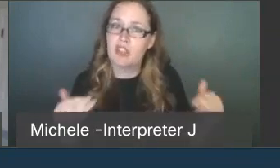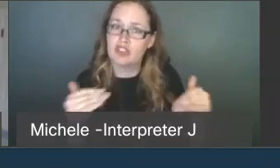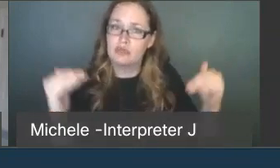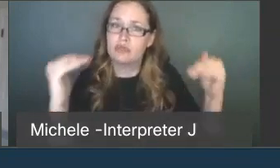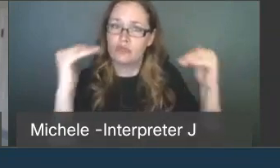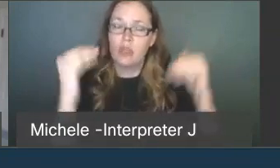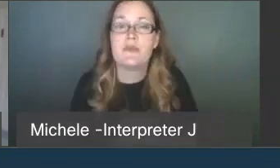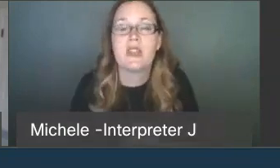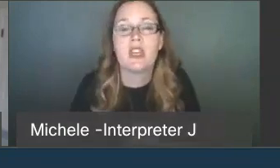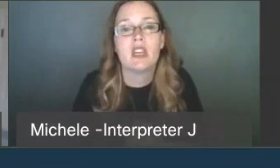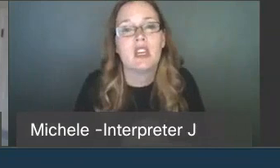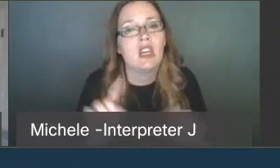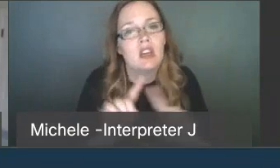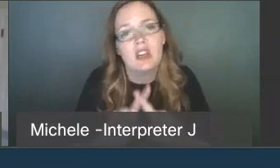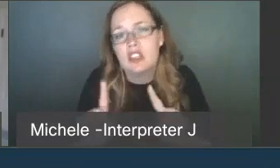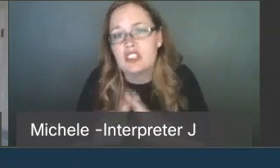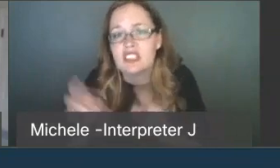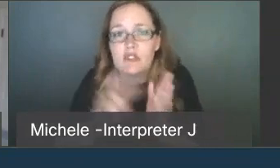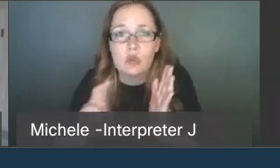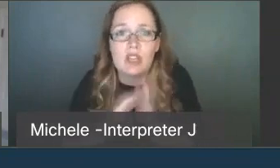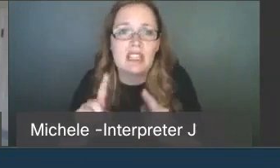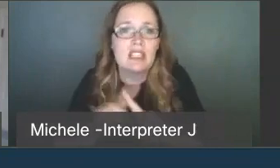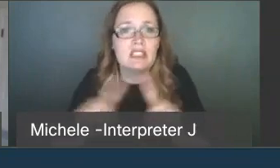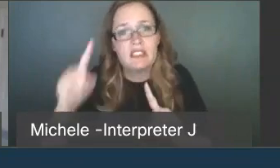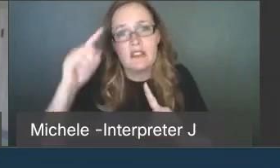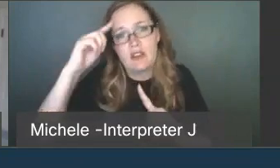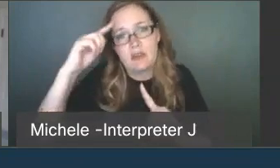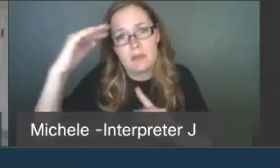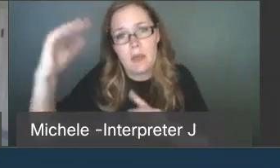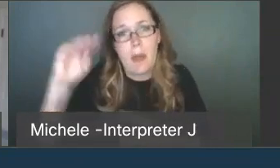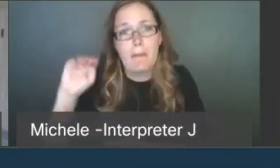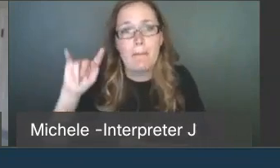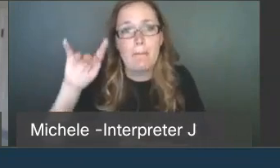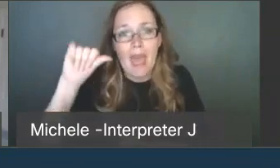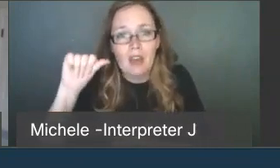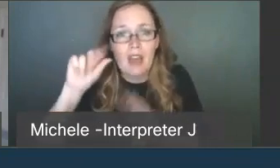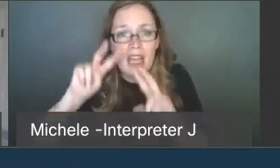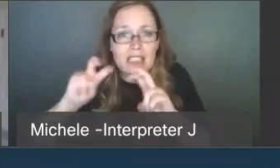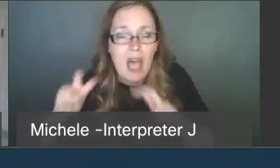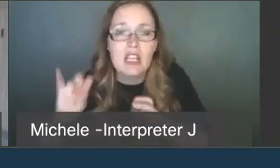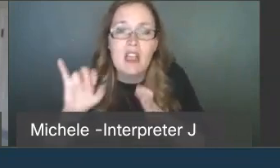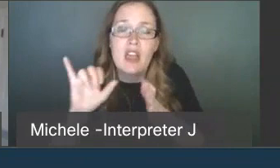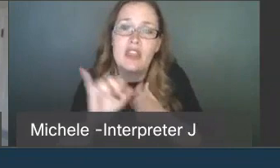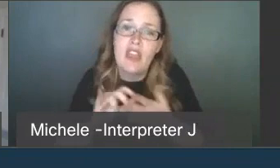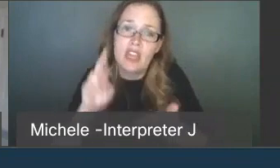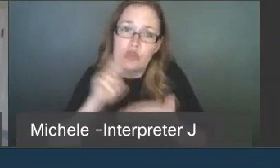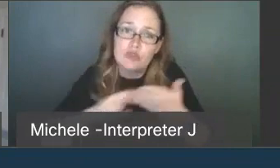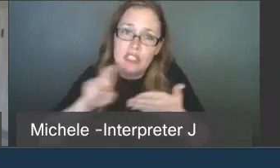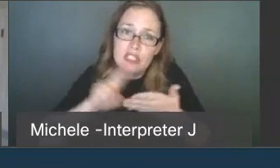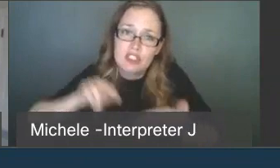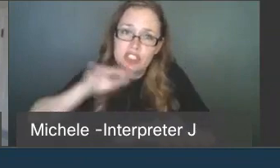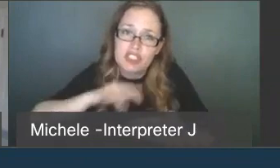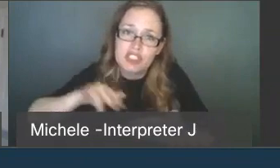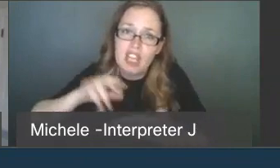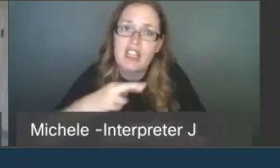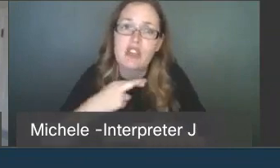and meta-analyses for the last 30 plus years, actually almost 50 years now, looking at this idea of the risk